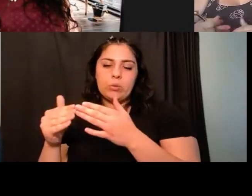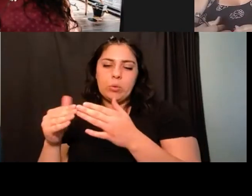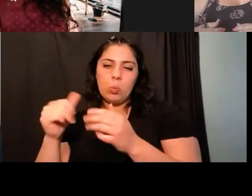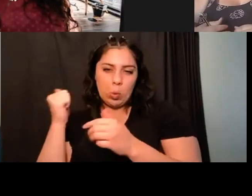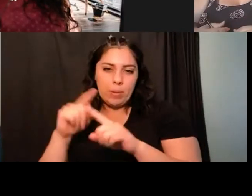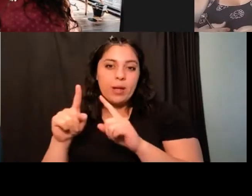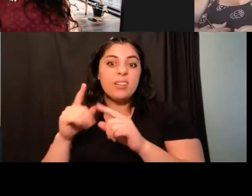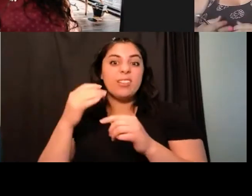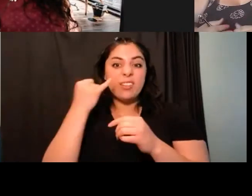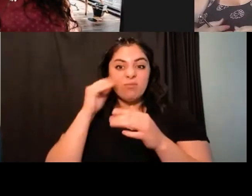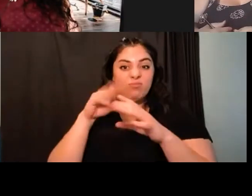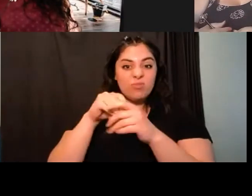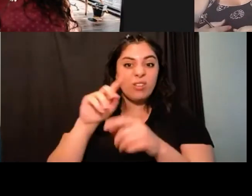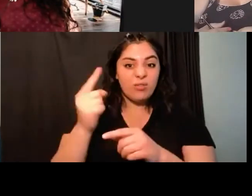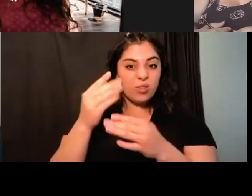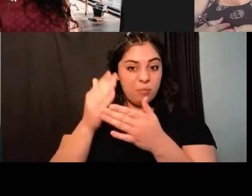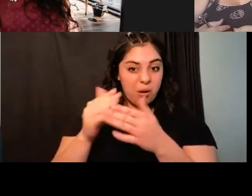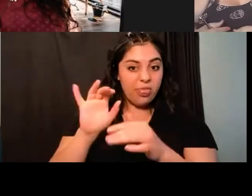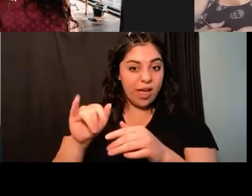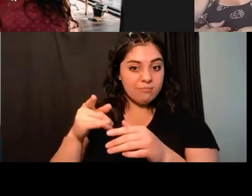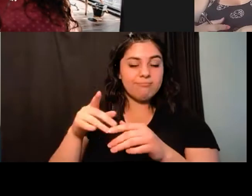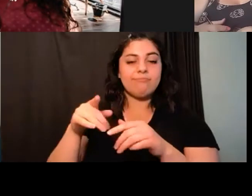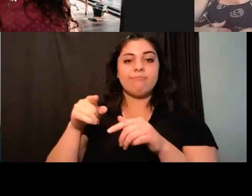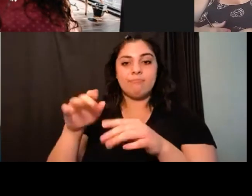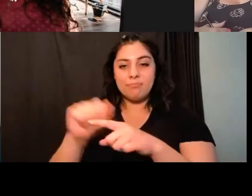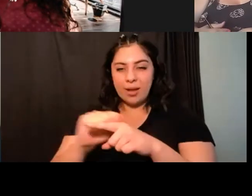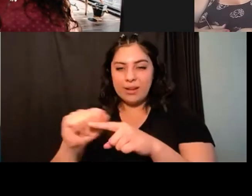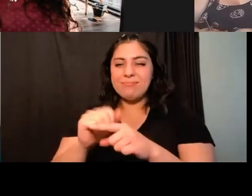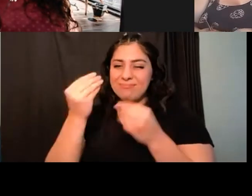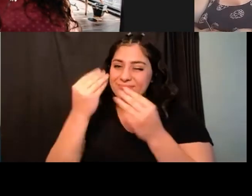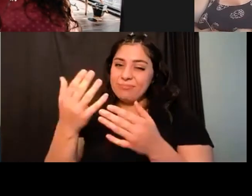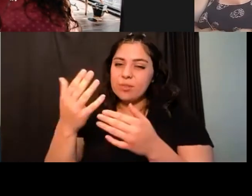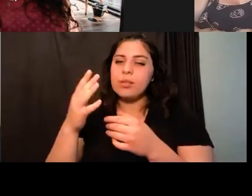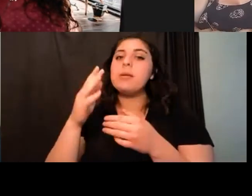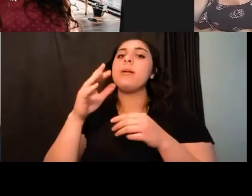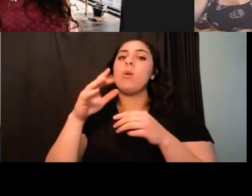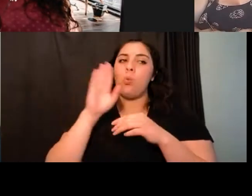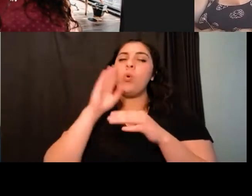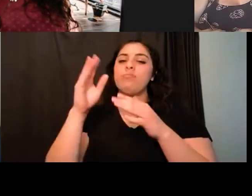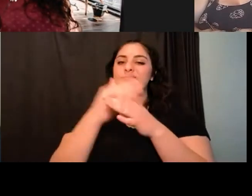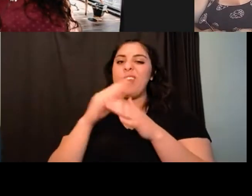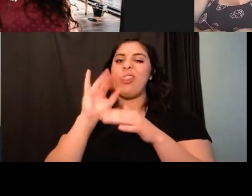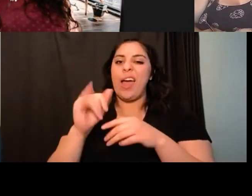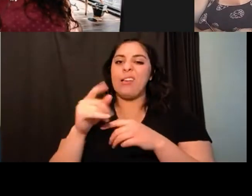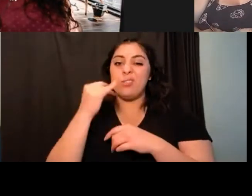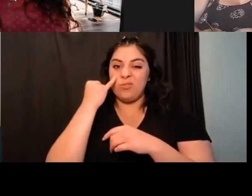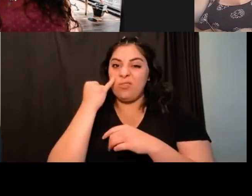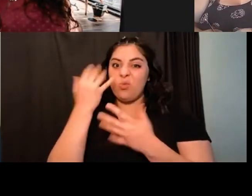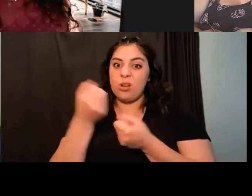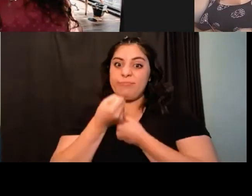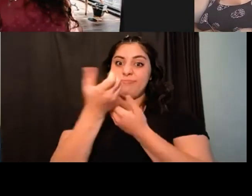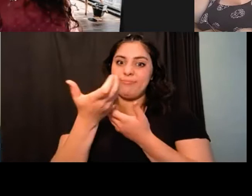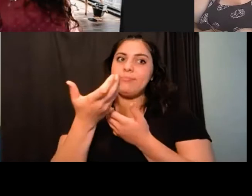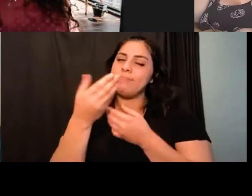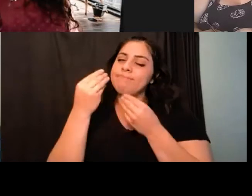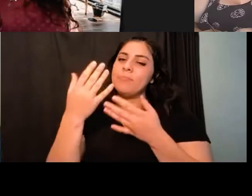video, if you turn it on, will be part of this video that folks are watching on YouTube. For the second exercise, we will actually